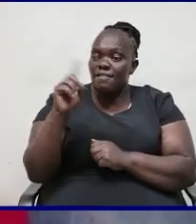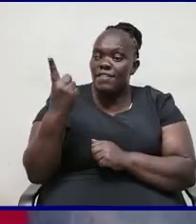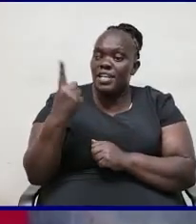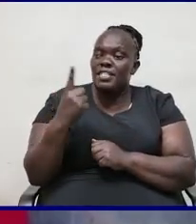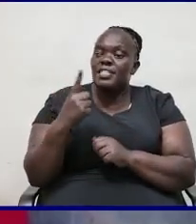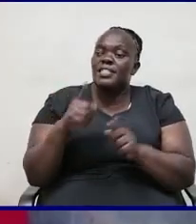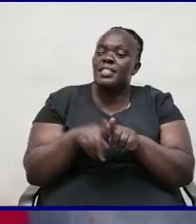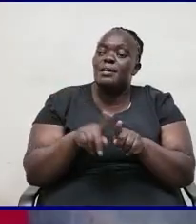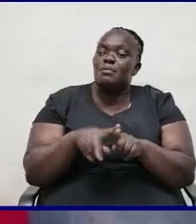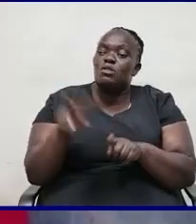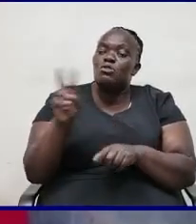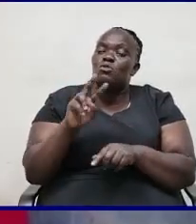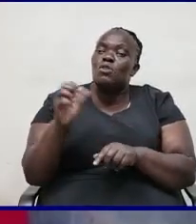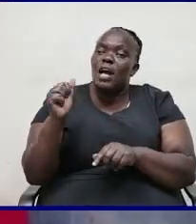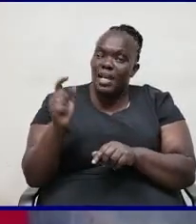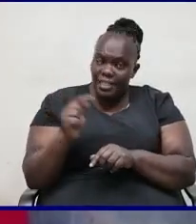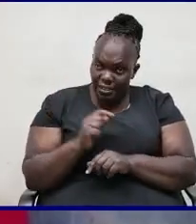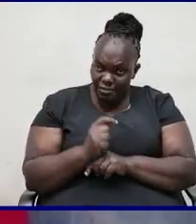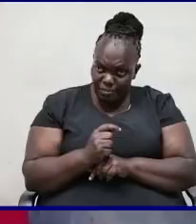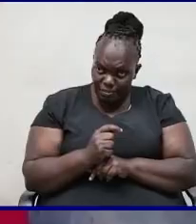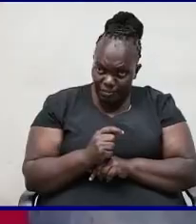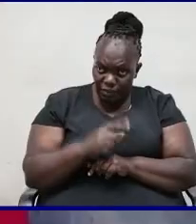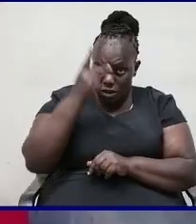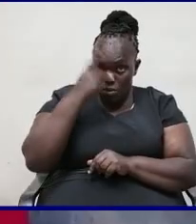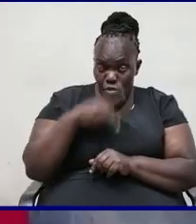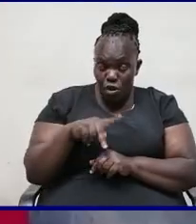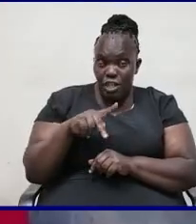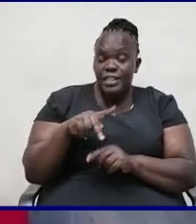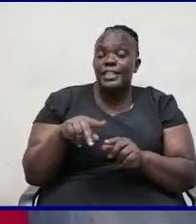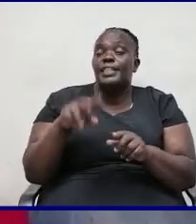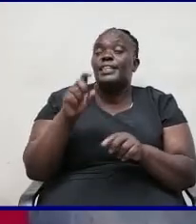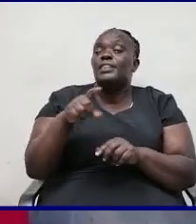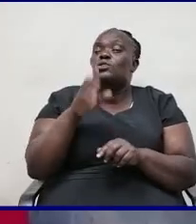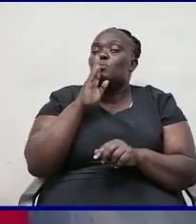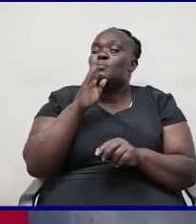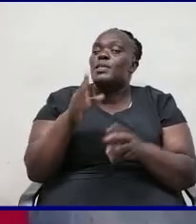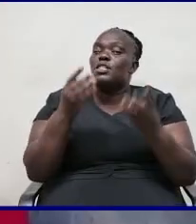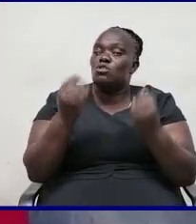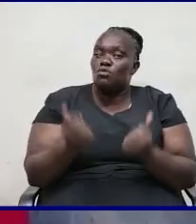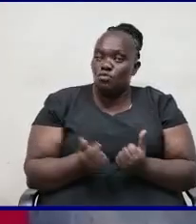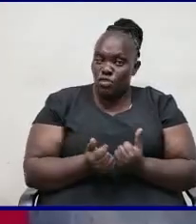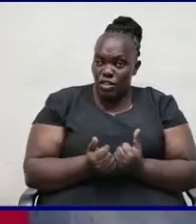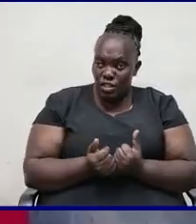first one is, first of all, to look at the policies that needed to be addressed